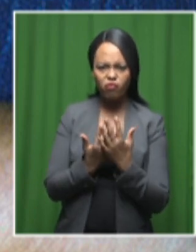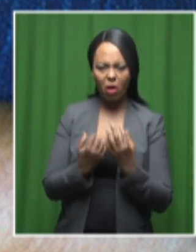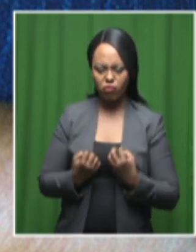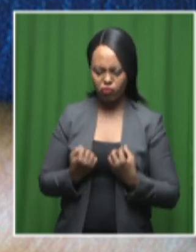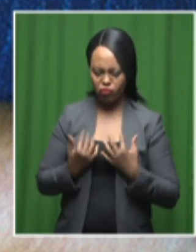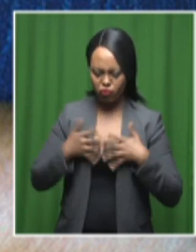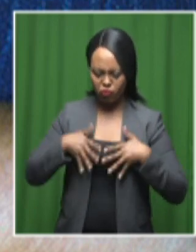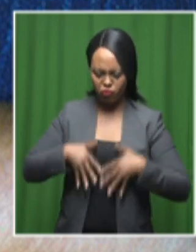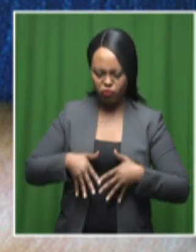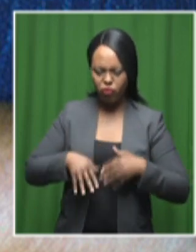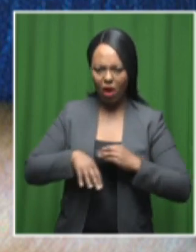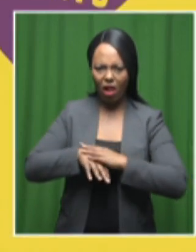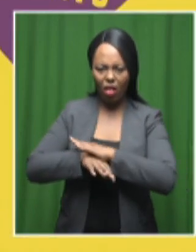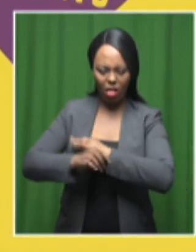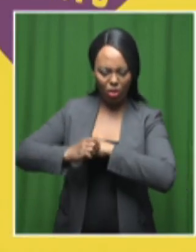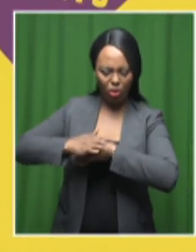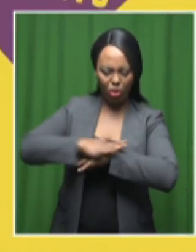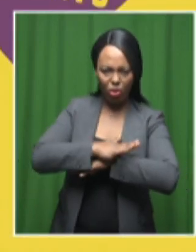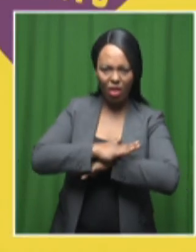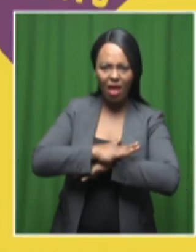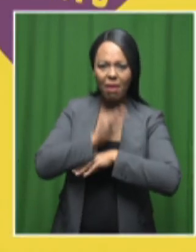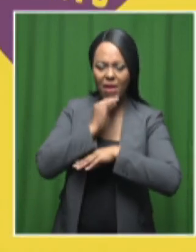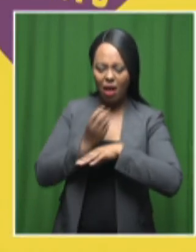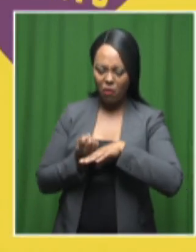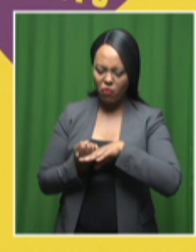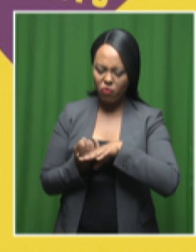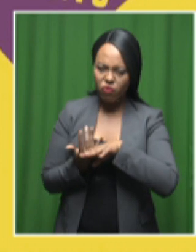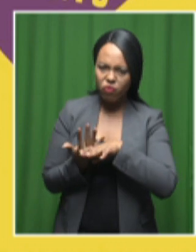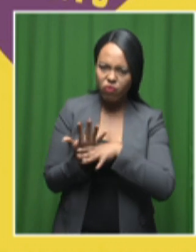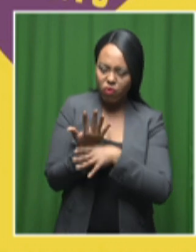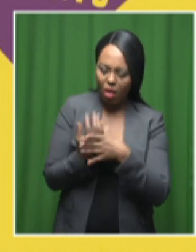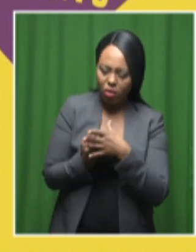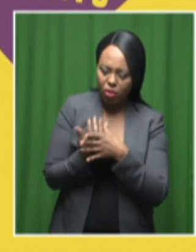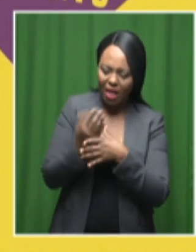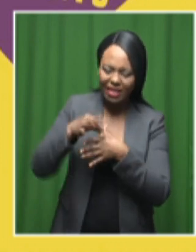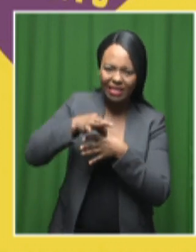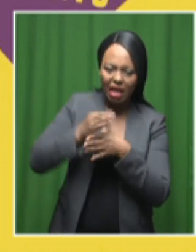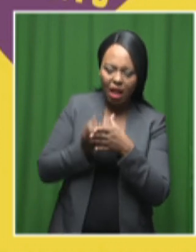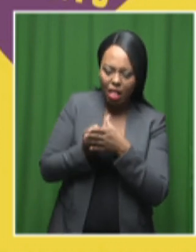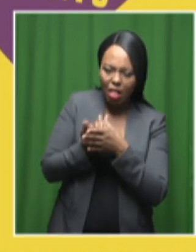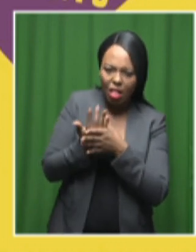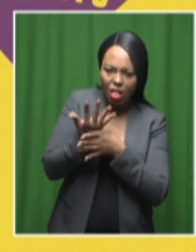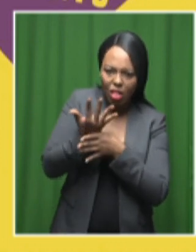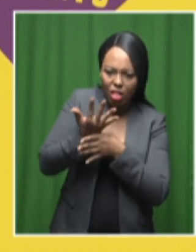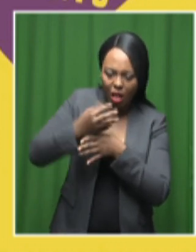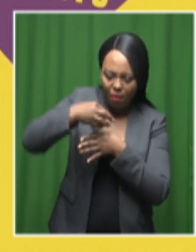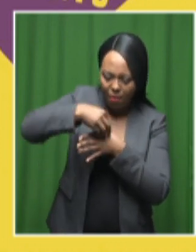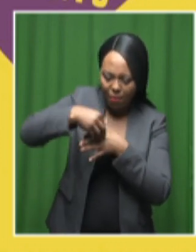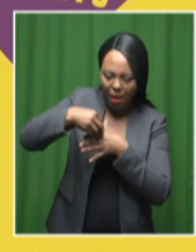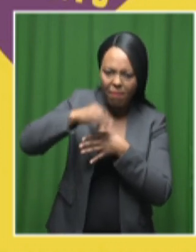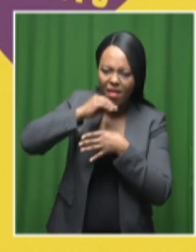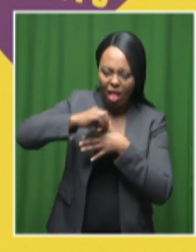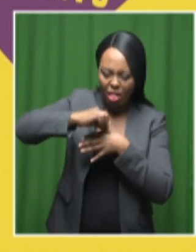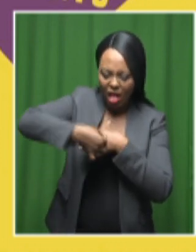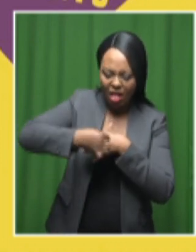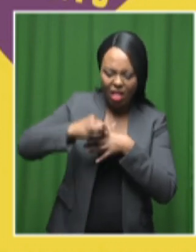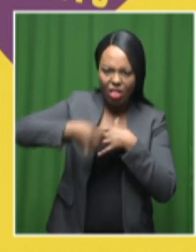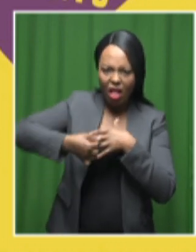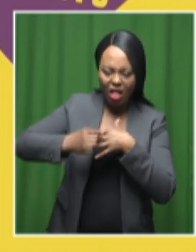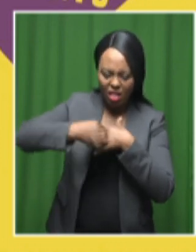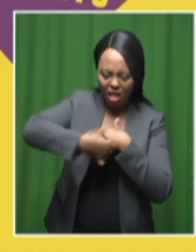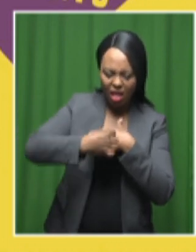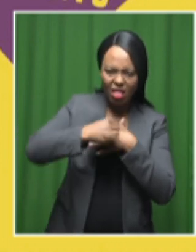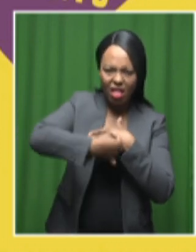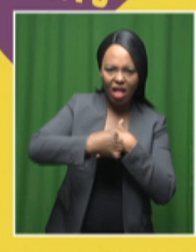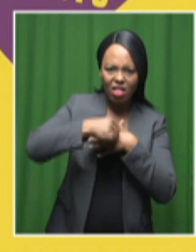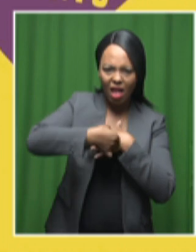together disrupts the skin barrier such that the skin barrier is essentially broken. It allows the loss of